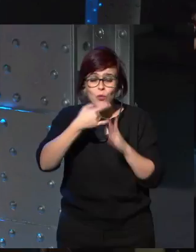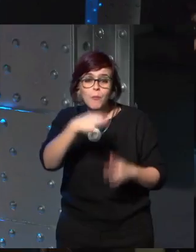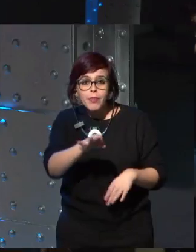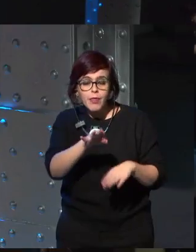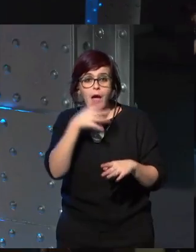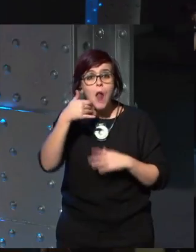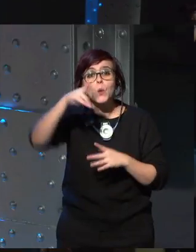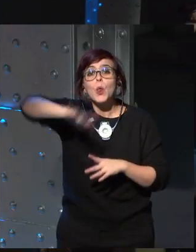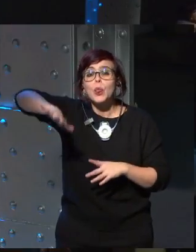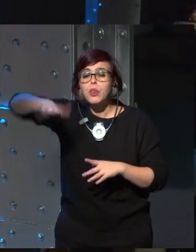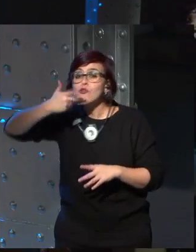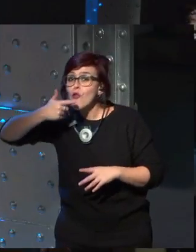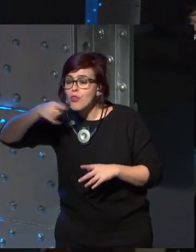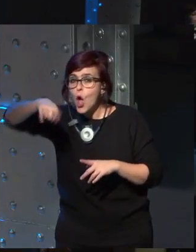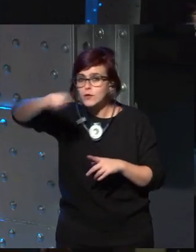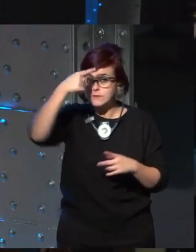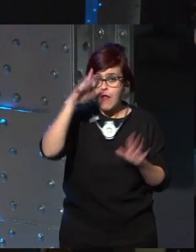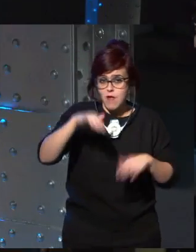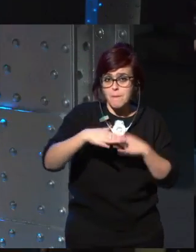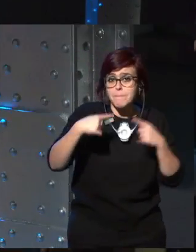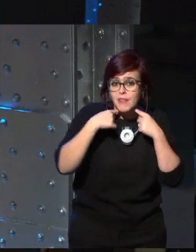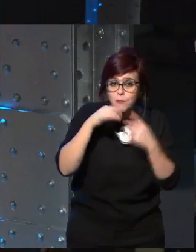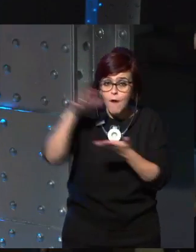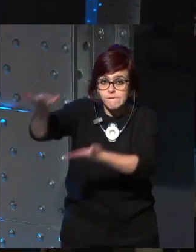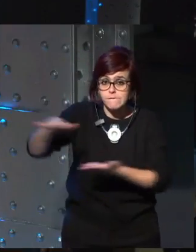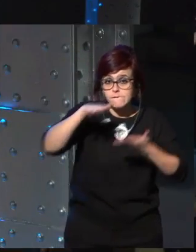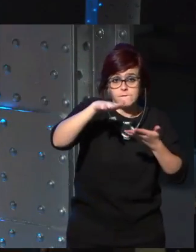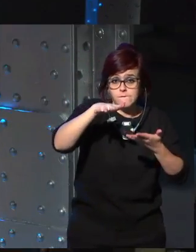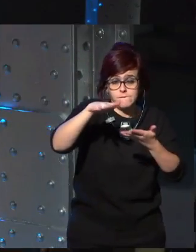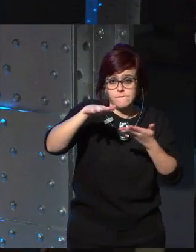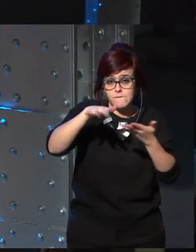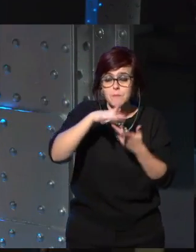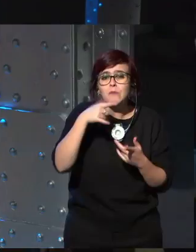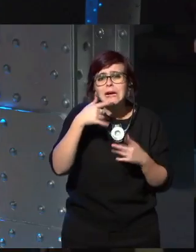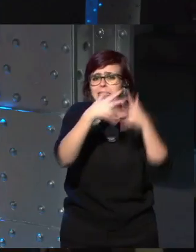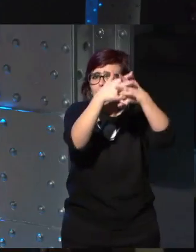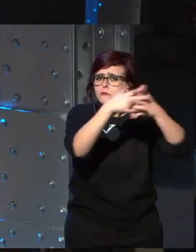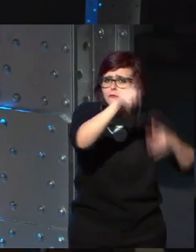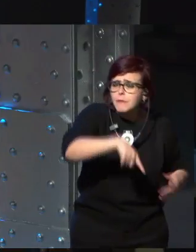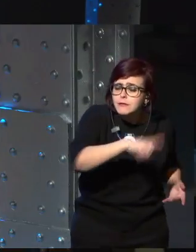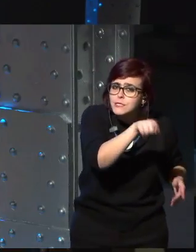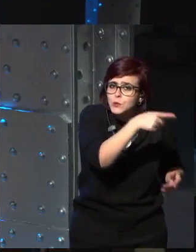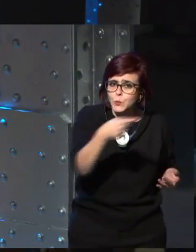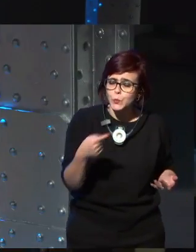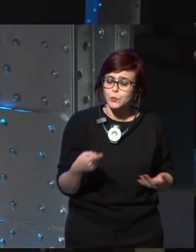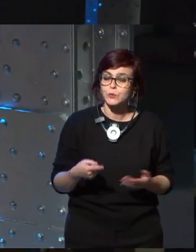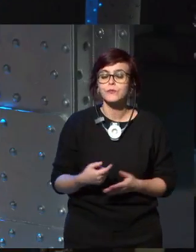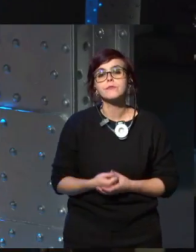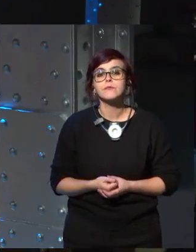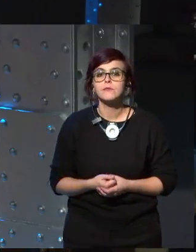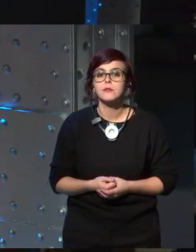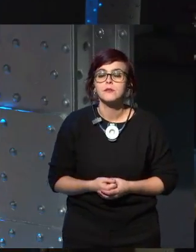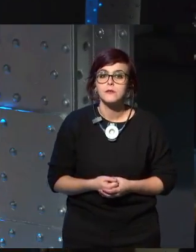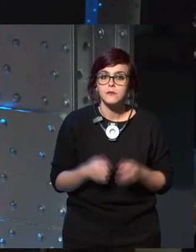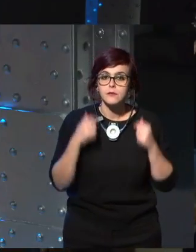but can it be digitalized? Is there some way of doing it? Is somebody doing it, or is that going to end up being lost? I think there's always